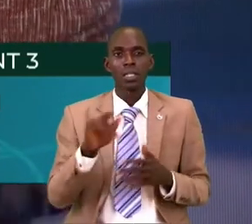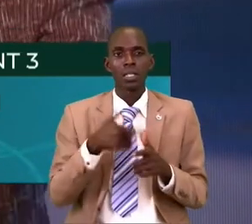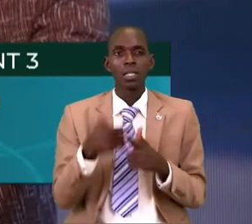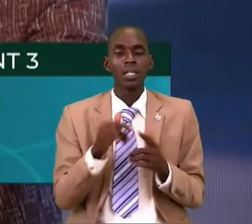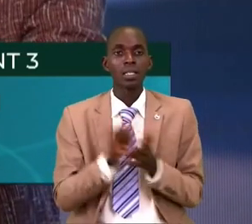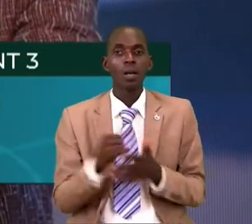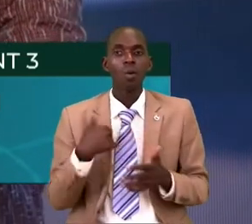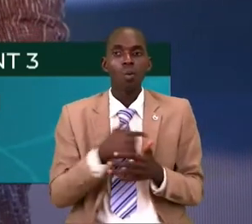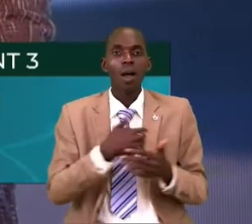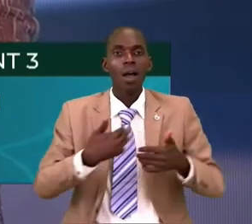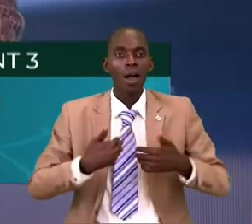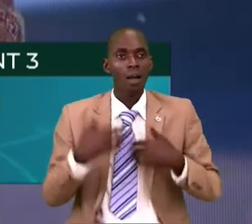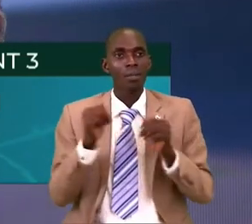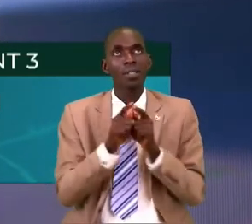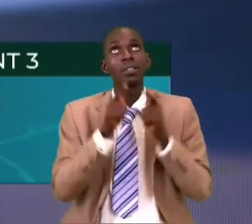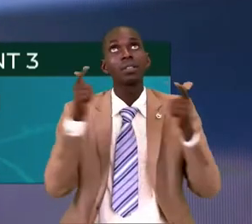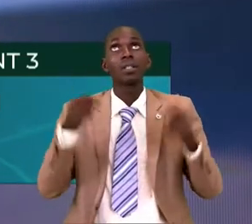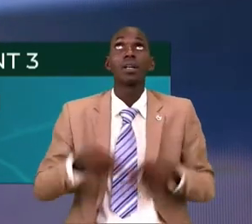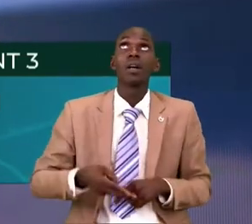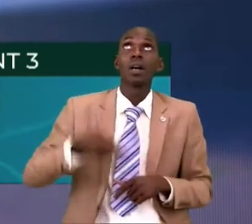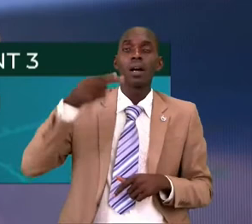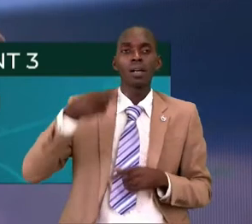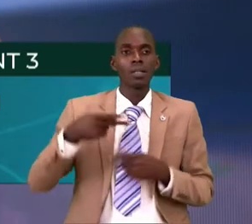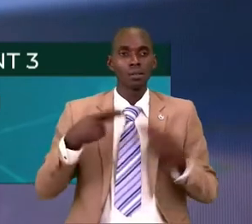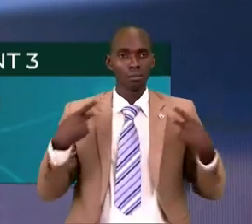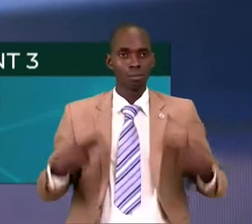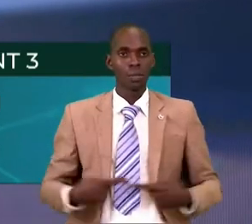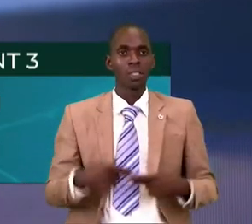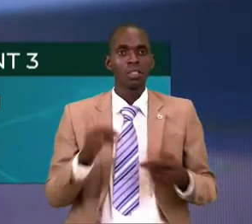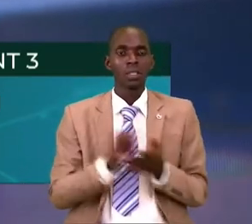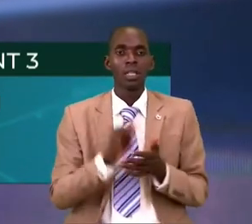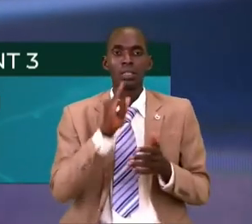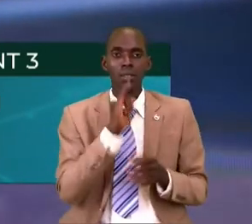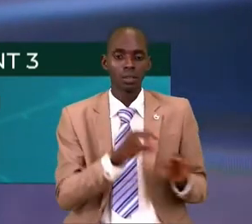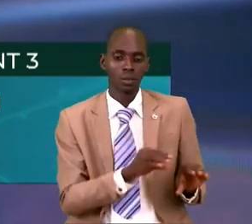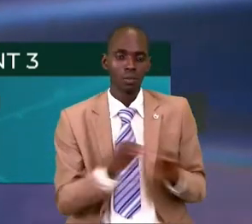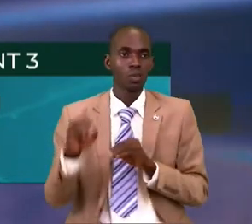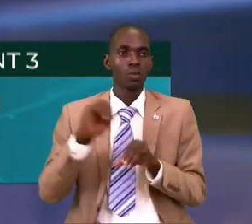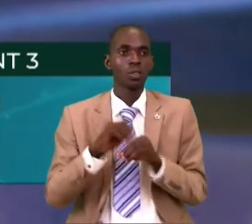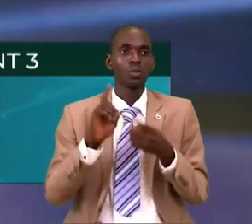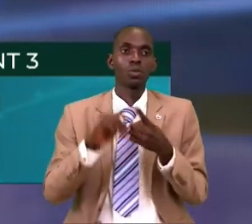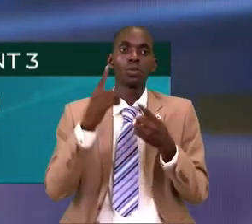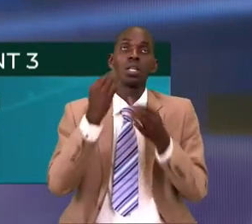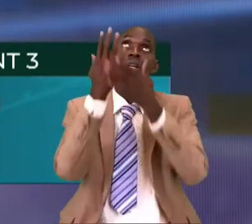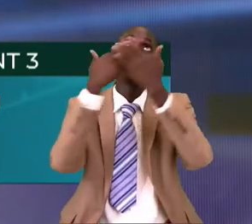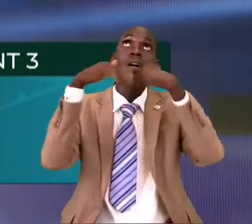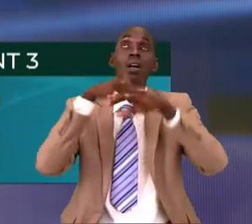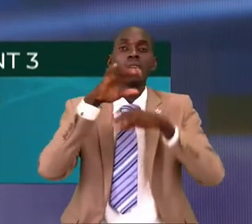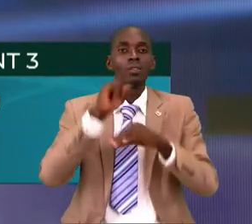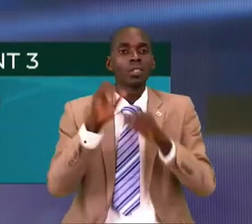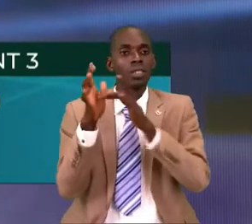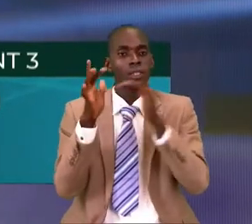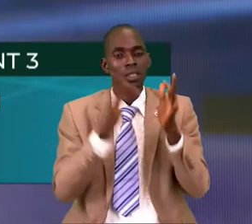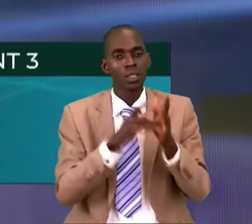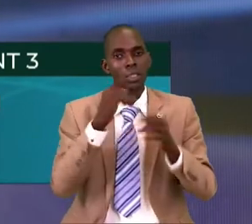heavens, Jesus, the Son of God. Let us hold fast a